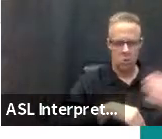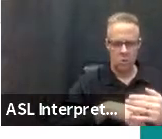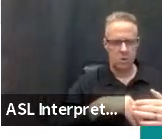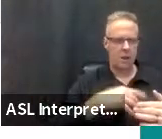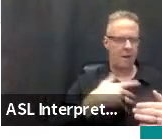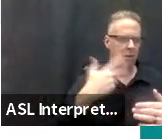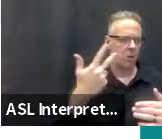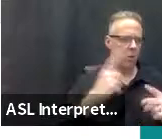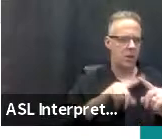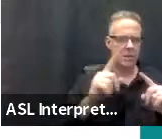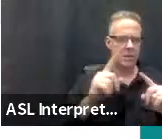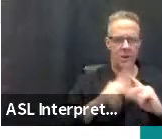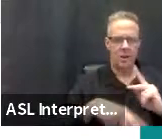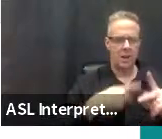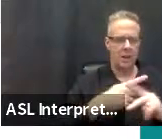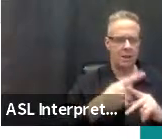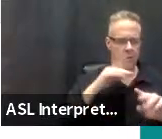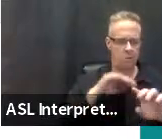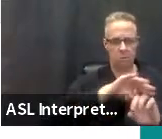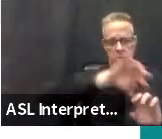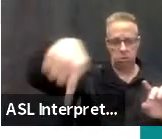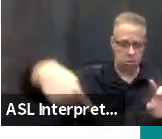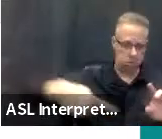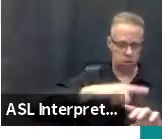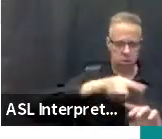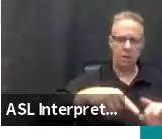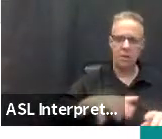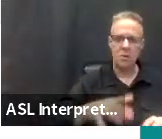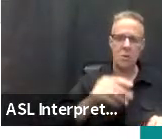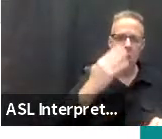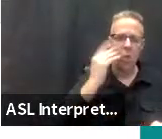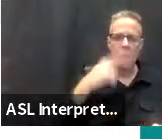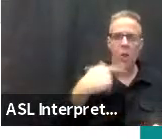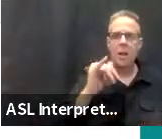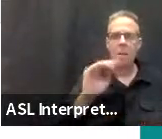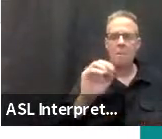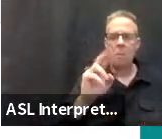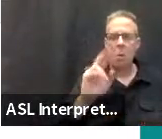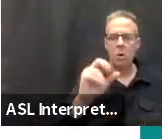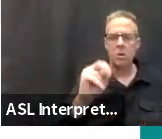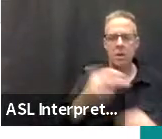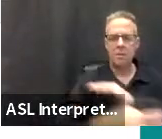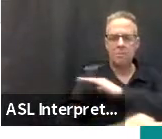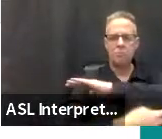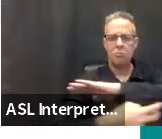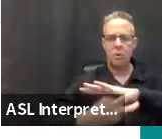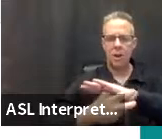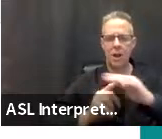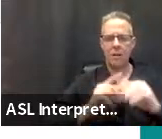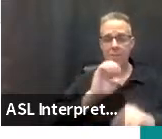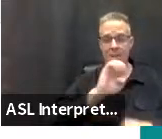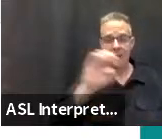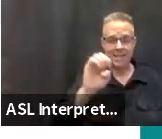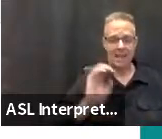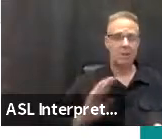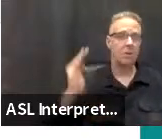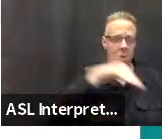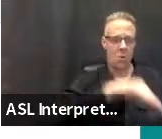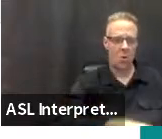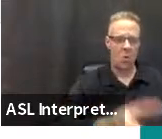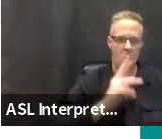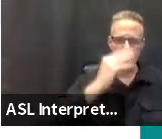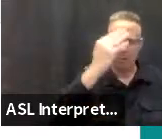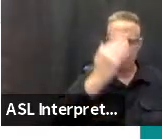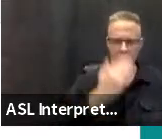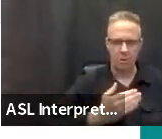versions. Reminds me of the Morrison Bridge on the east side, if you're trying to get down to the waterfront path, and just want to